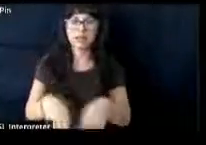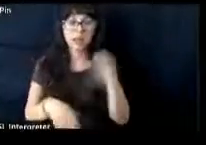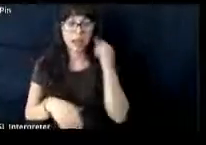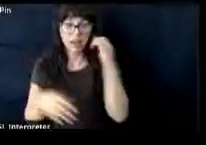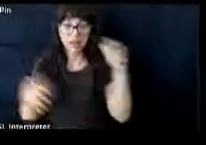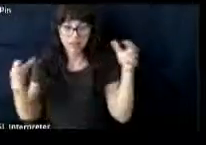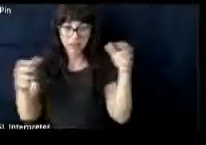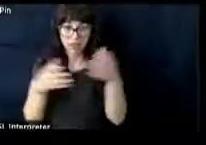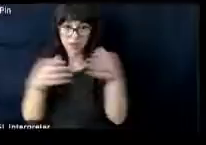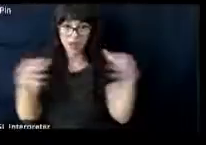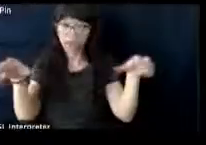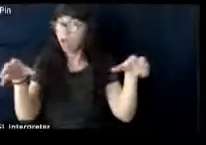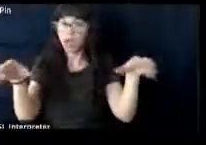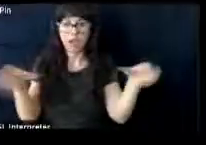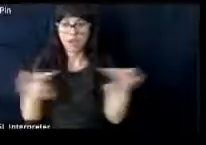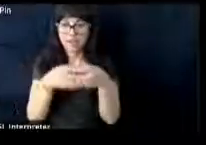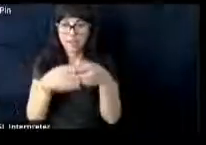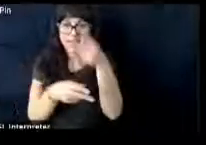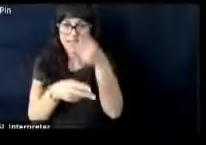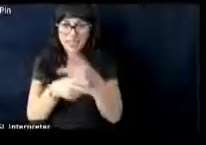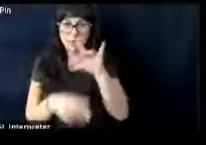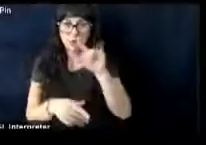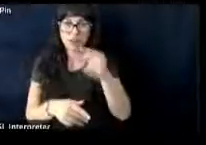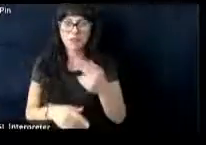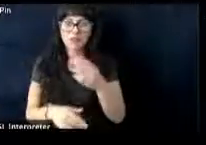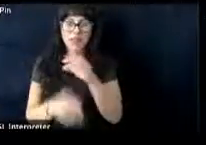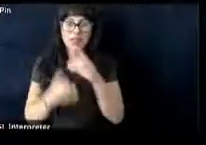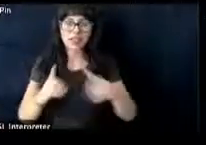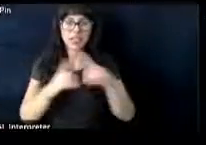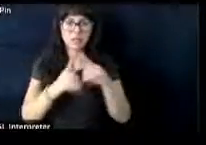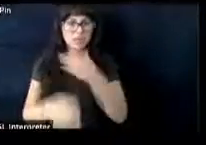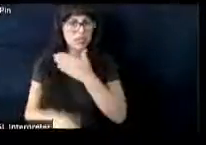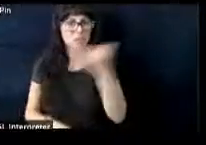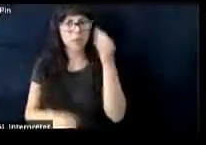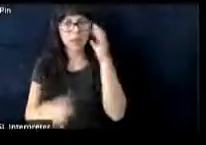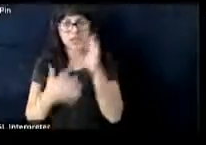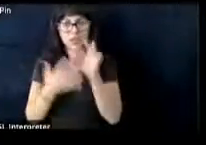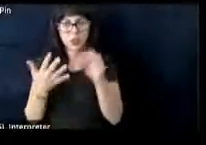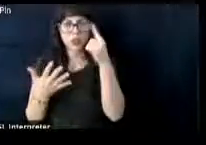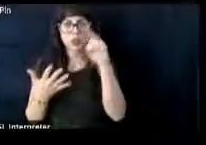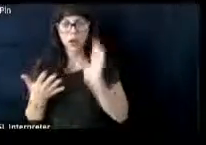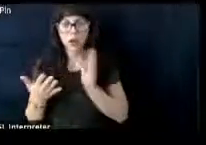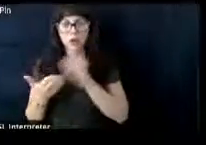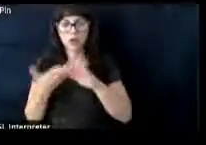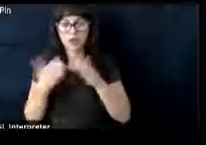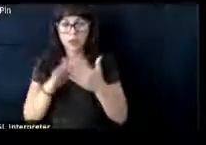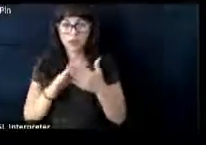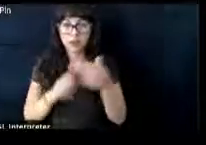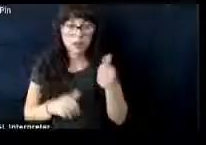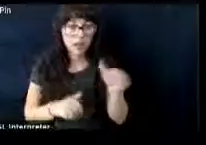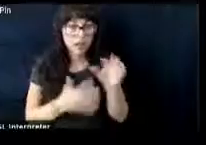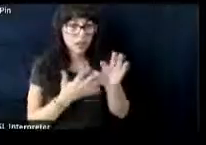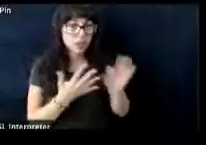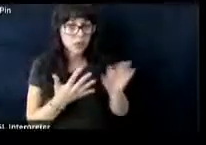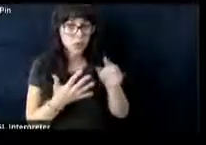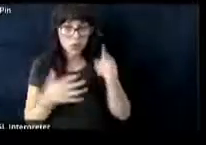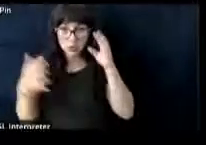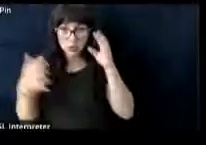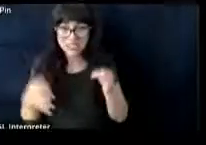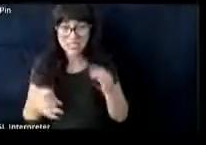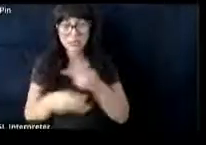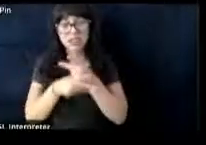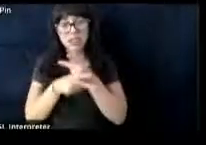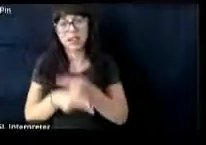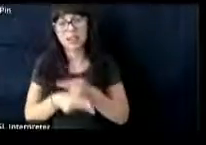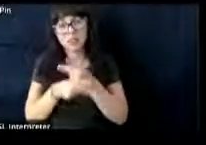together is the most equitable choice for our community. Any changes that must be made should be done with great care to not